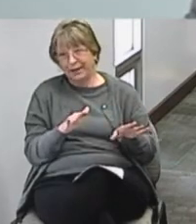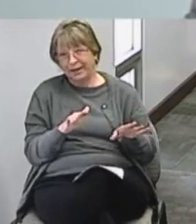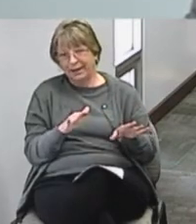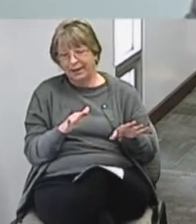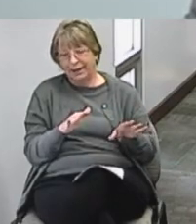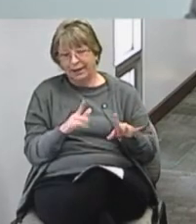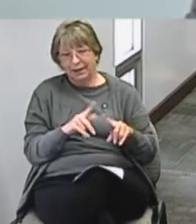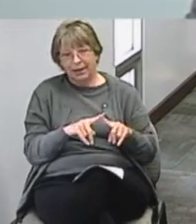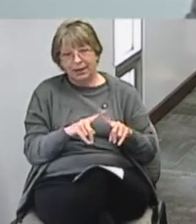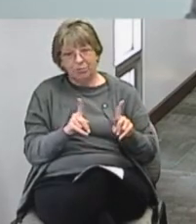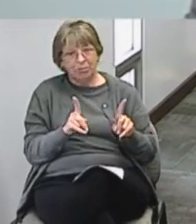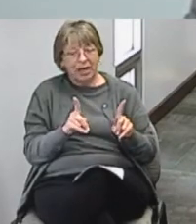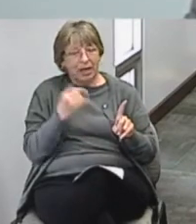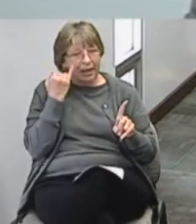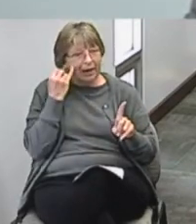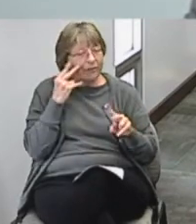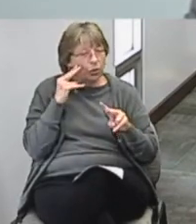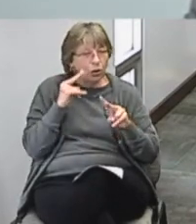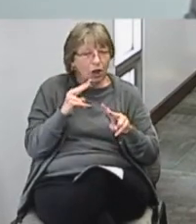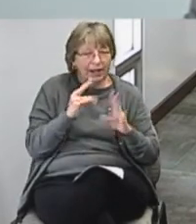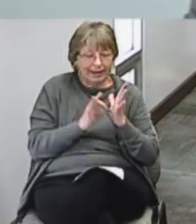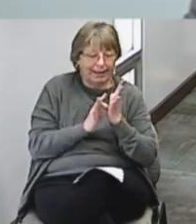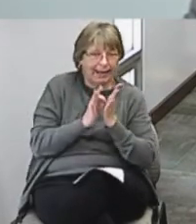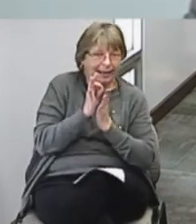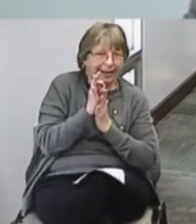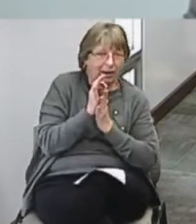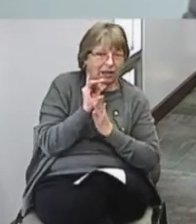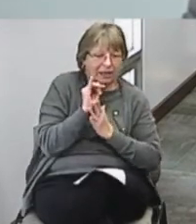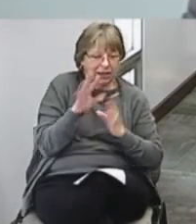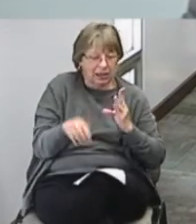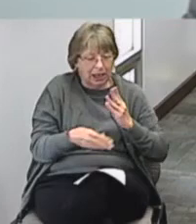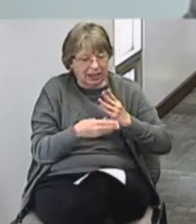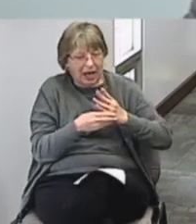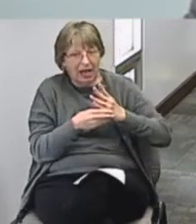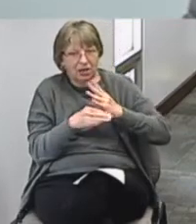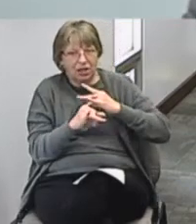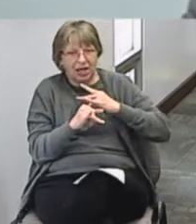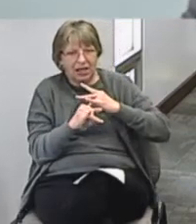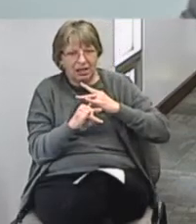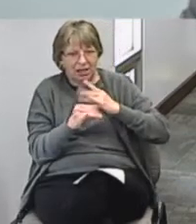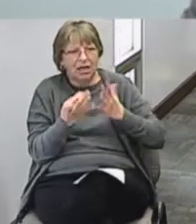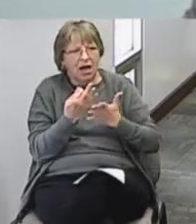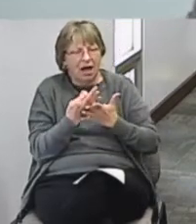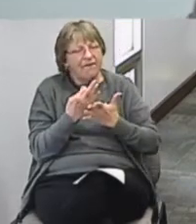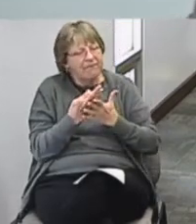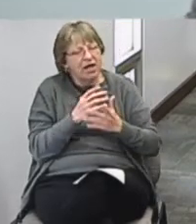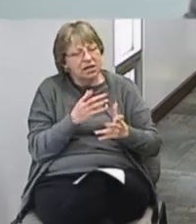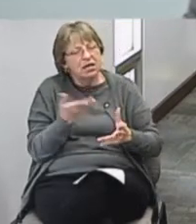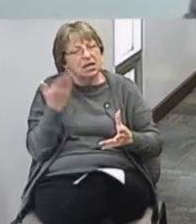But if you look at the accounting that's attached to it, there have been funds spent on that.